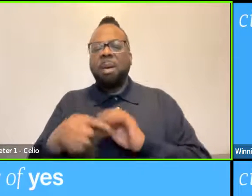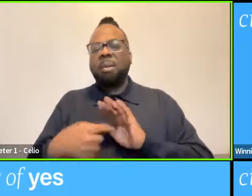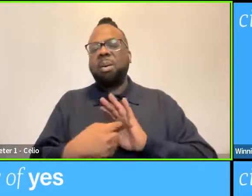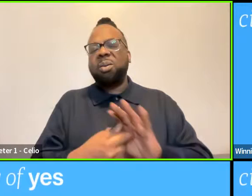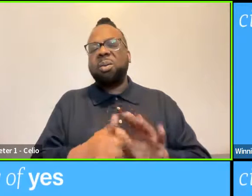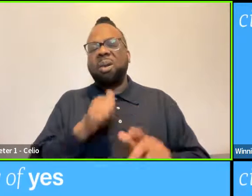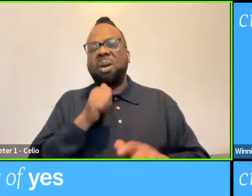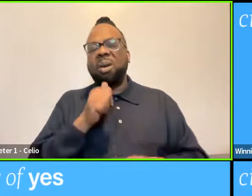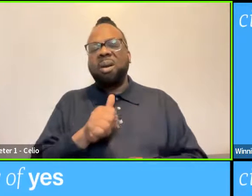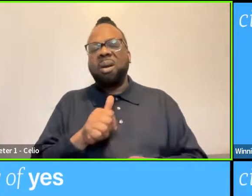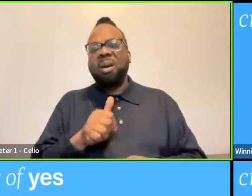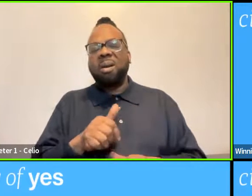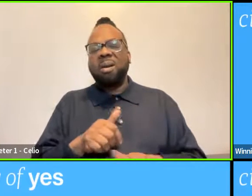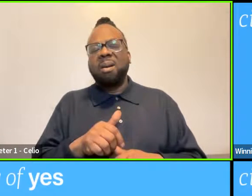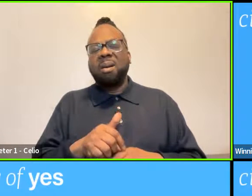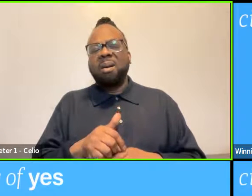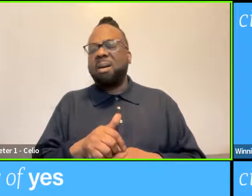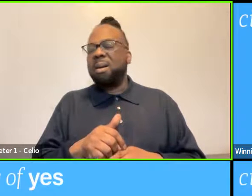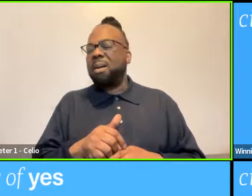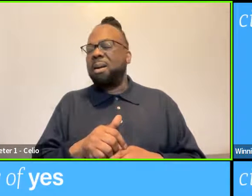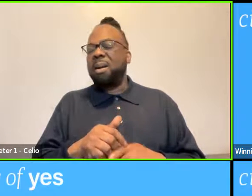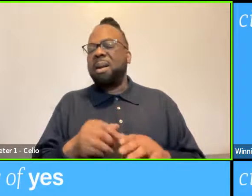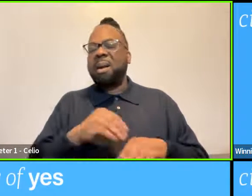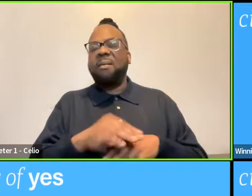affect within Staten Island.